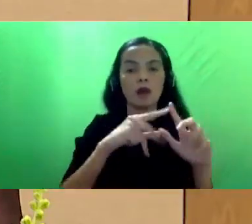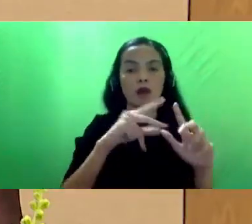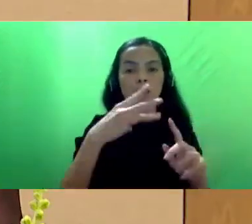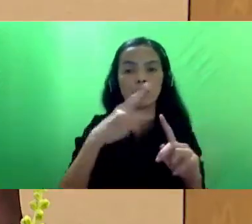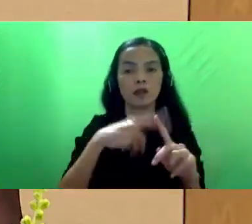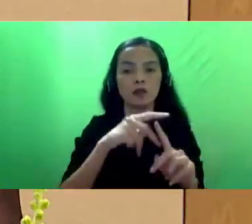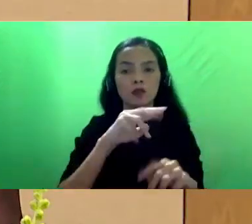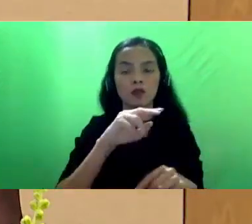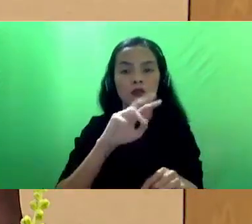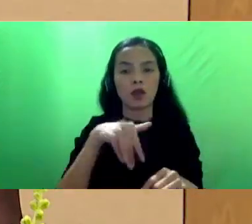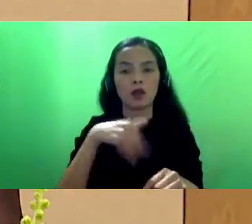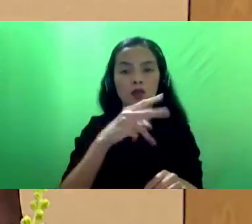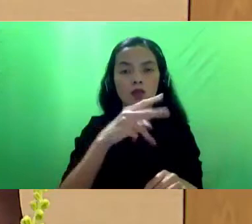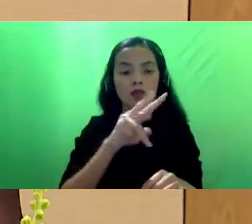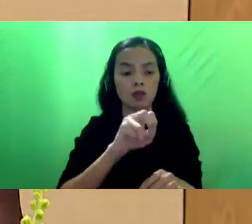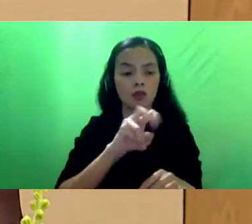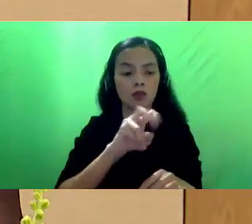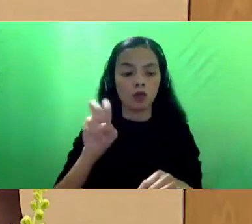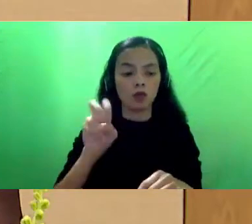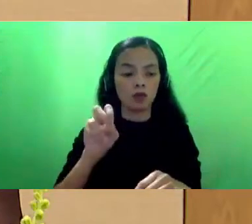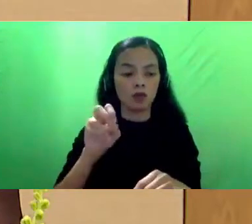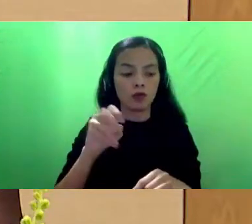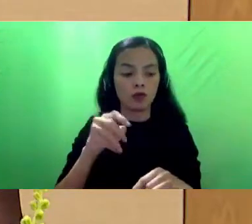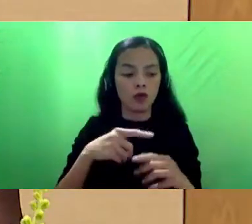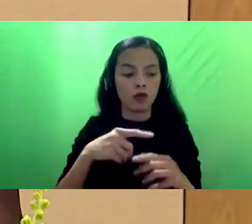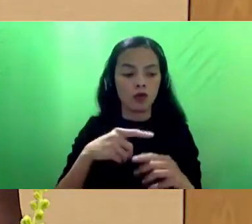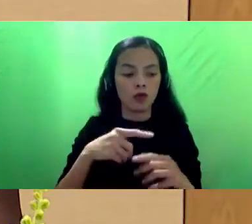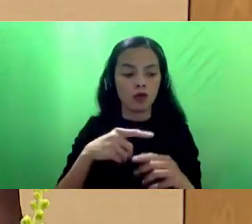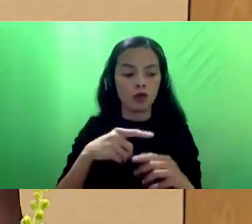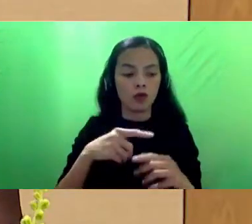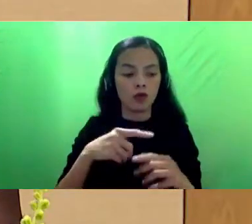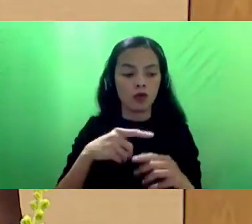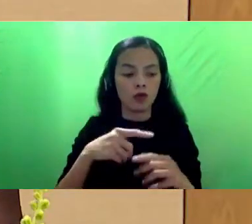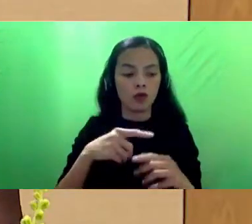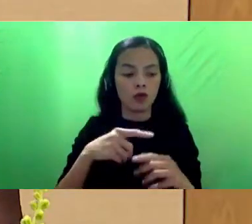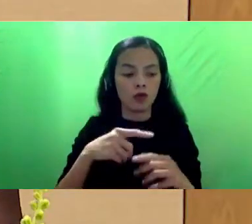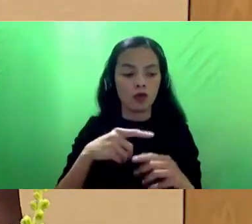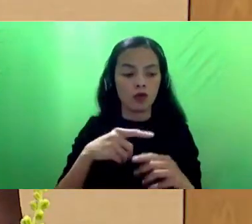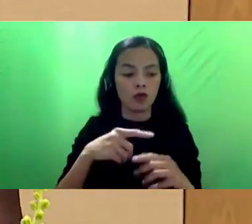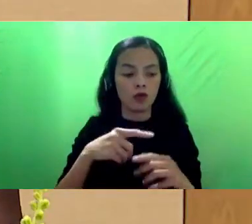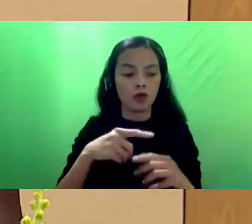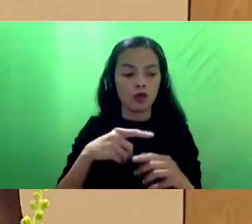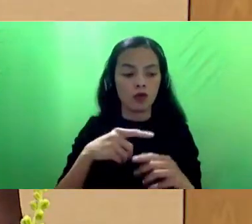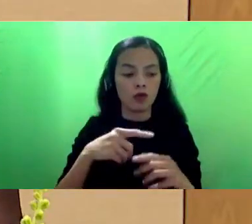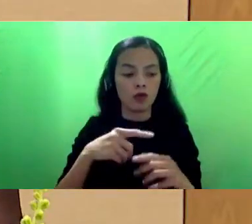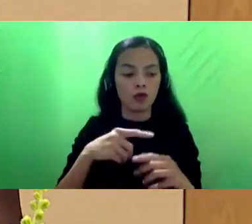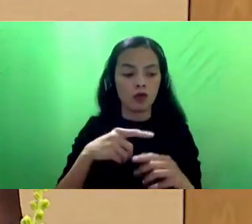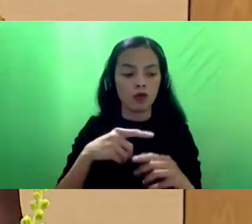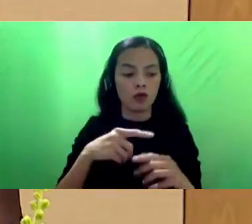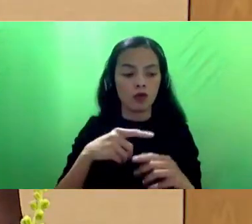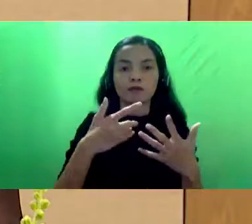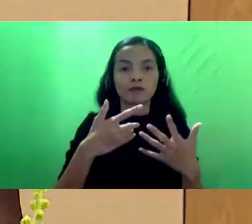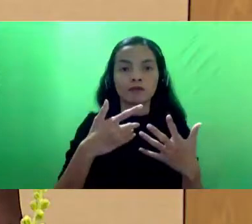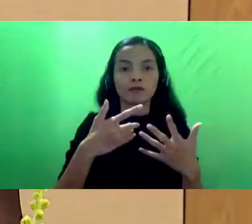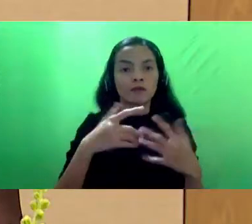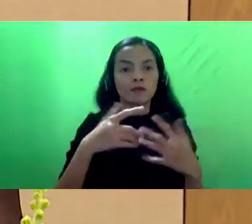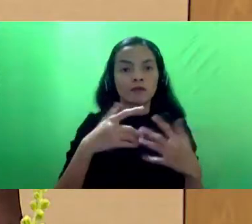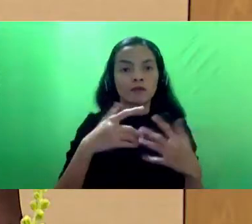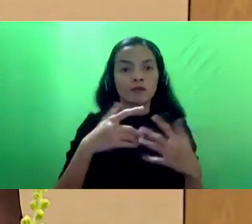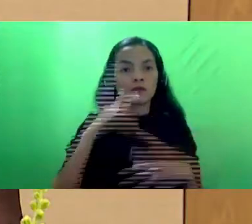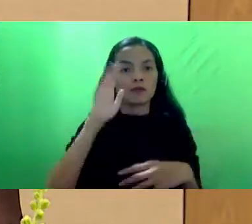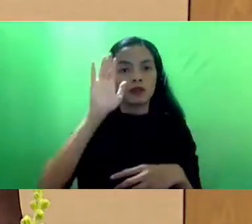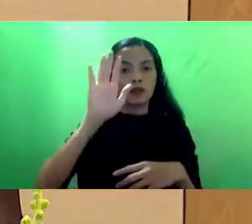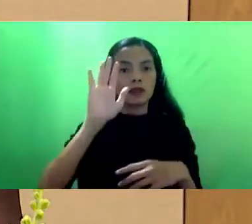the program benefit. But then later on in that year, government also launched